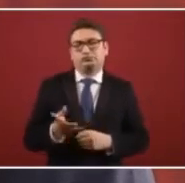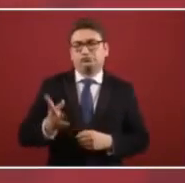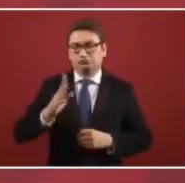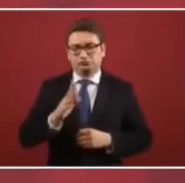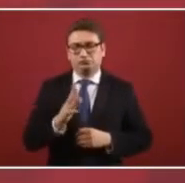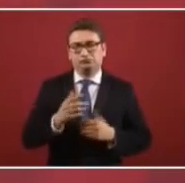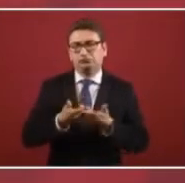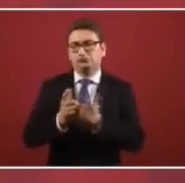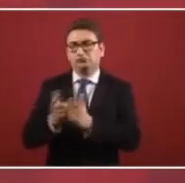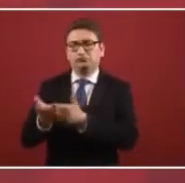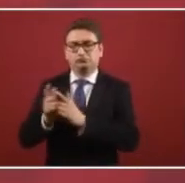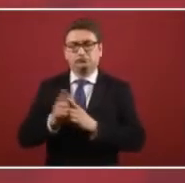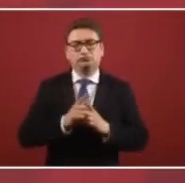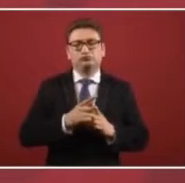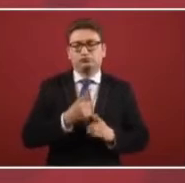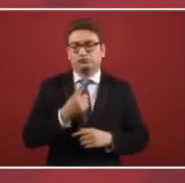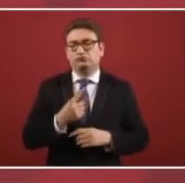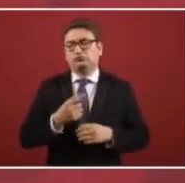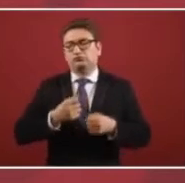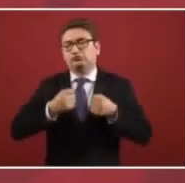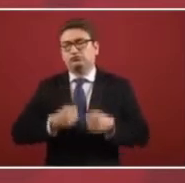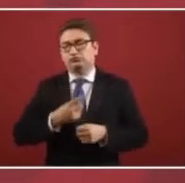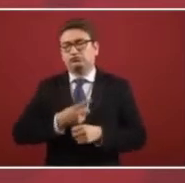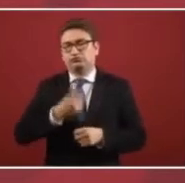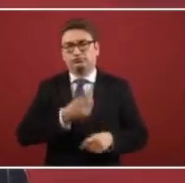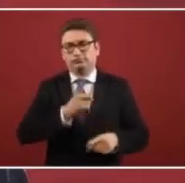all the bodies of security.